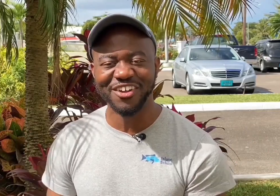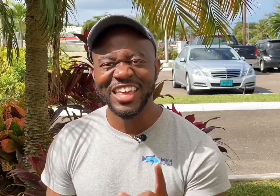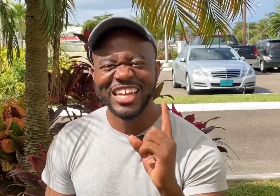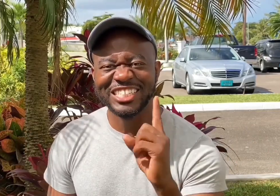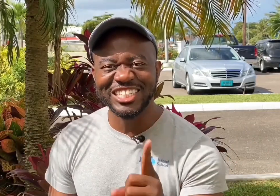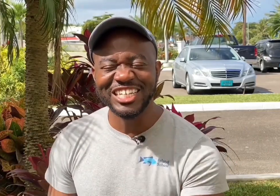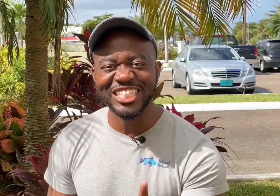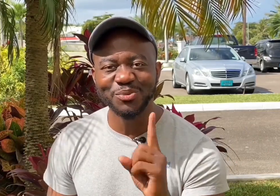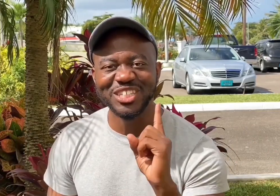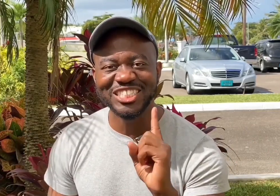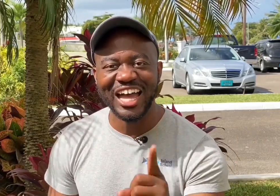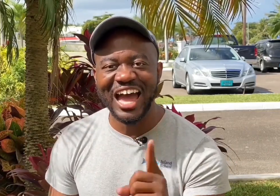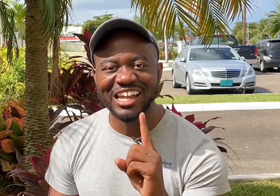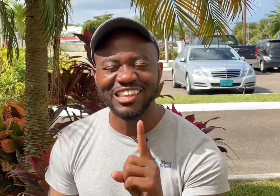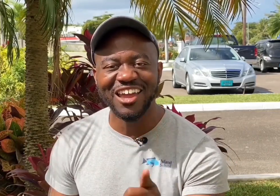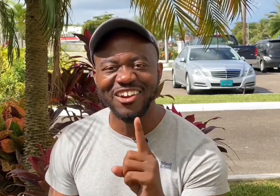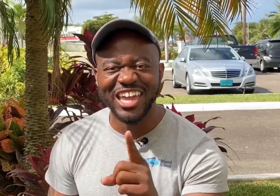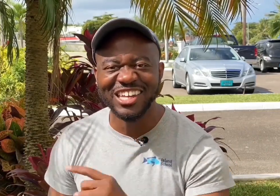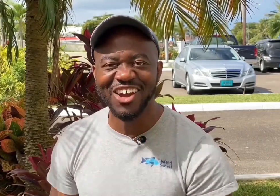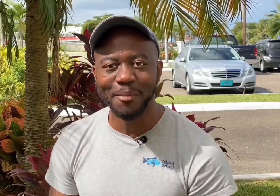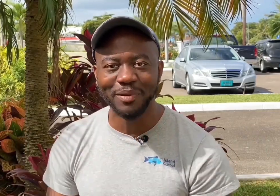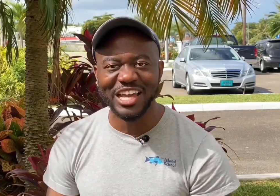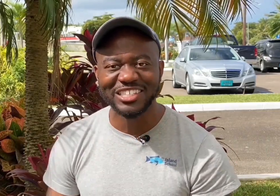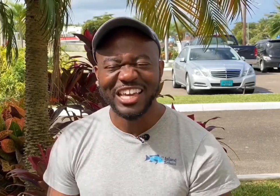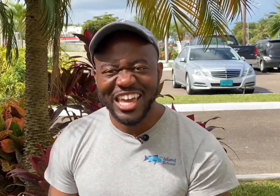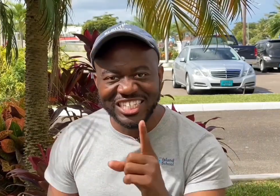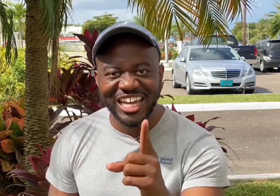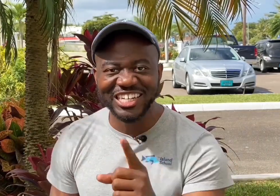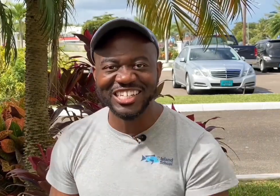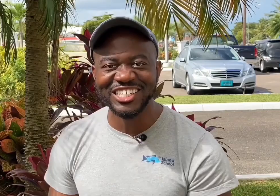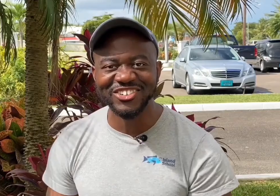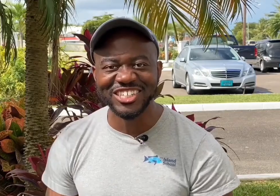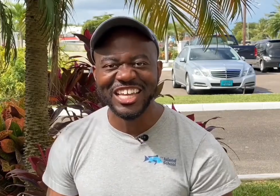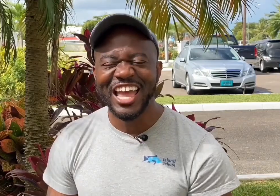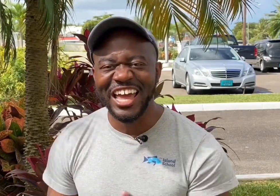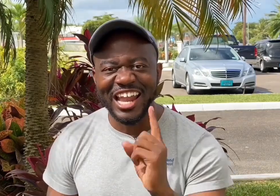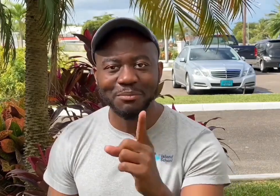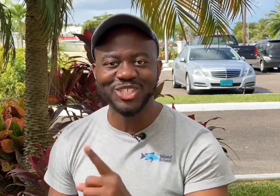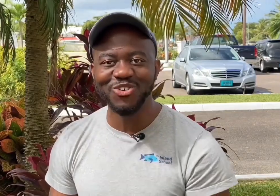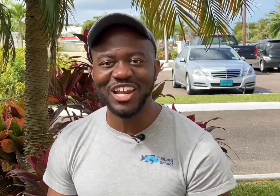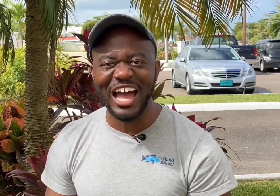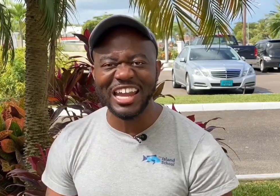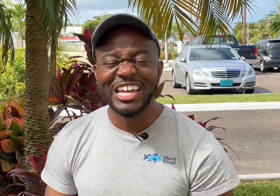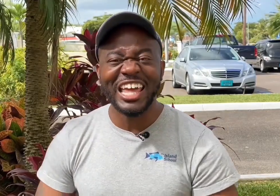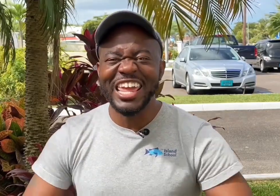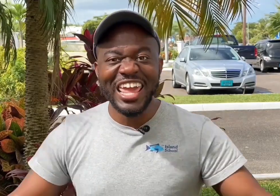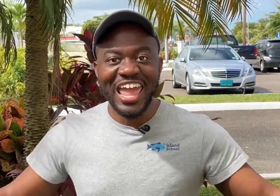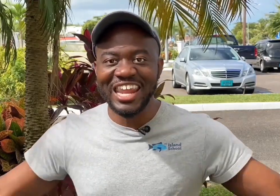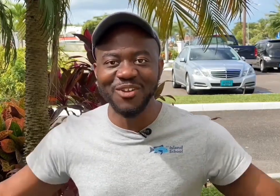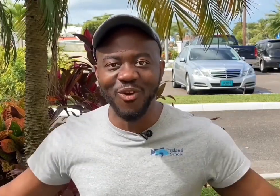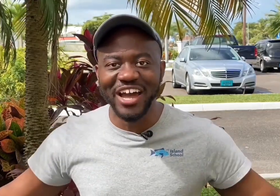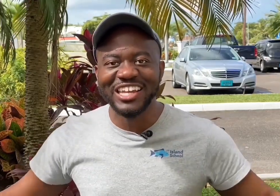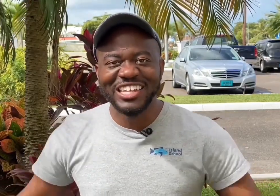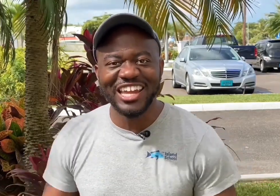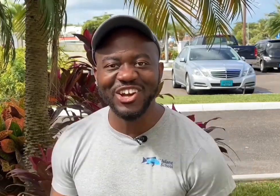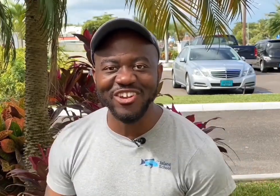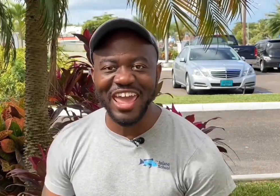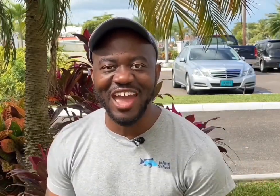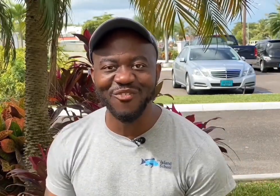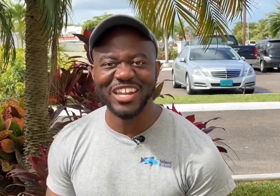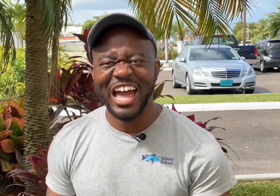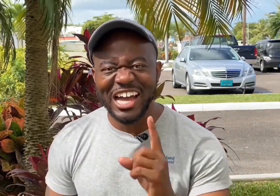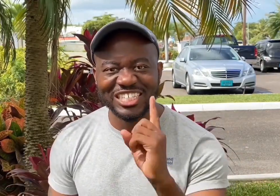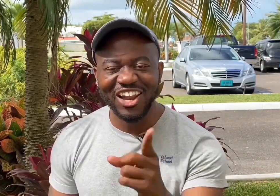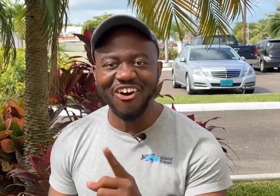the Father, Jesus will stand there in your place. Isn't that good news? And I'm so glad that anyone can go